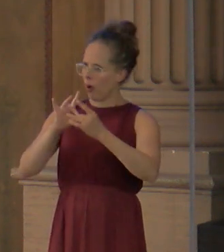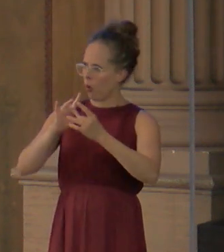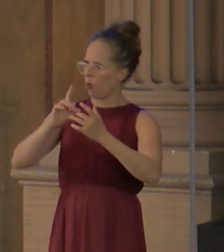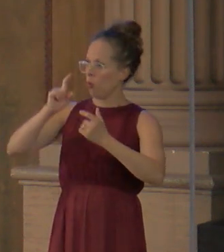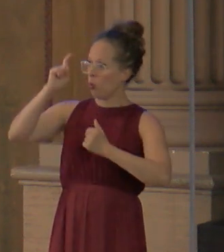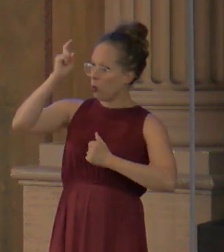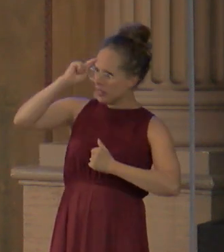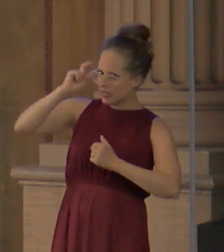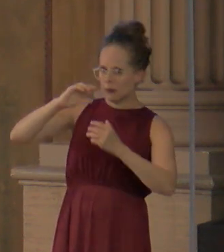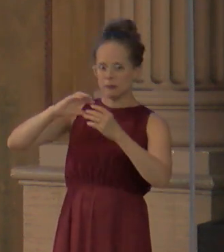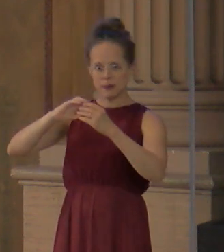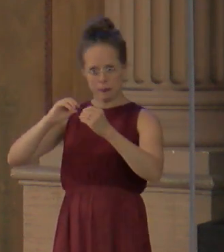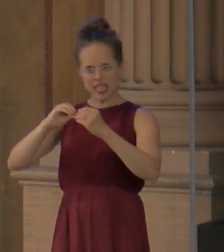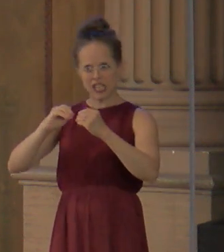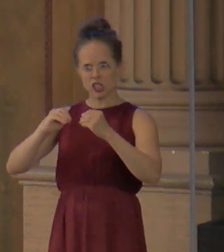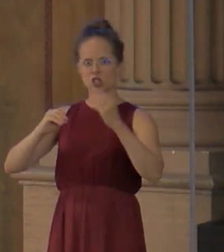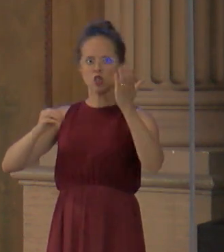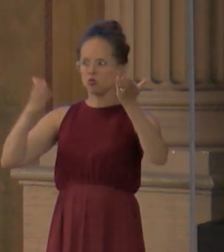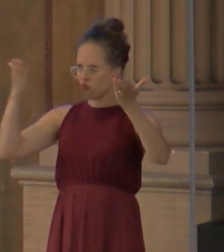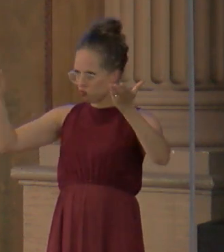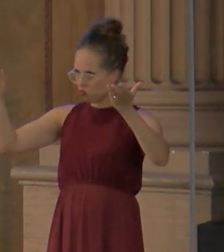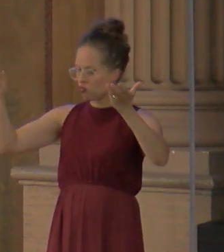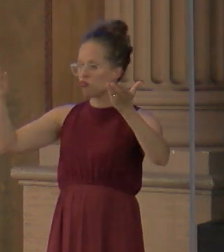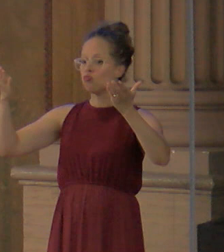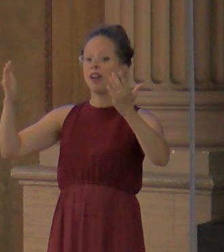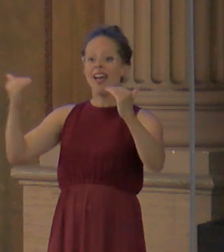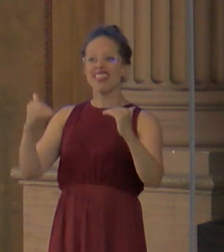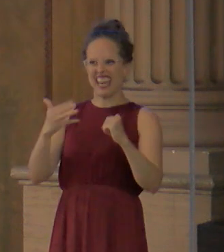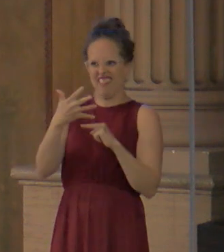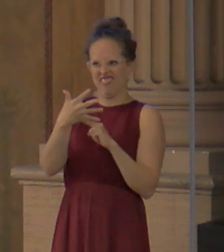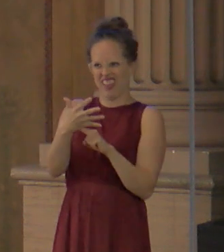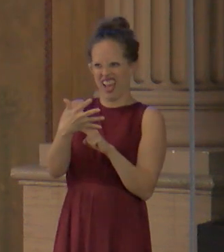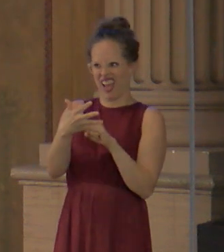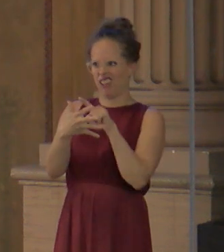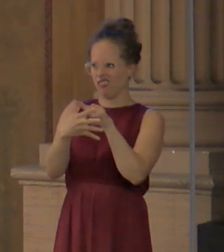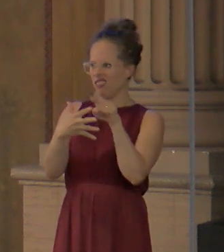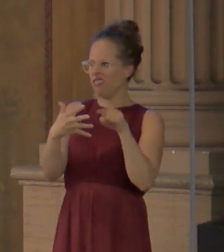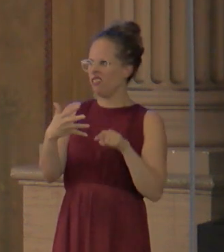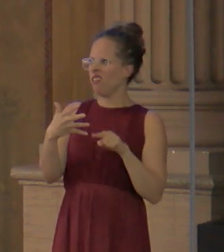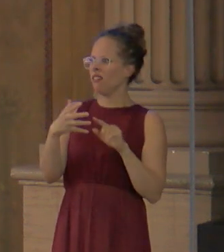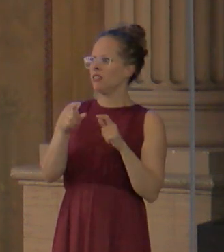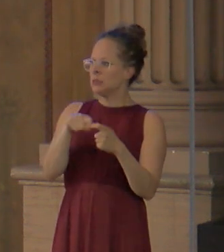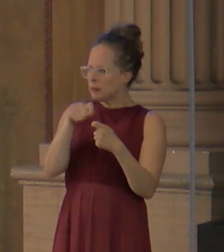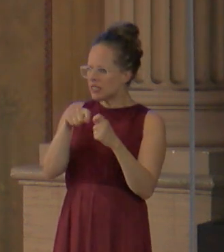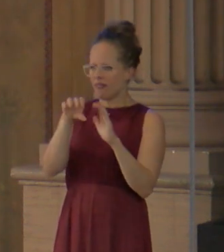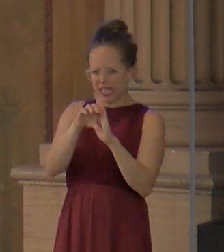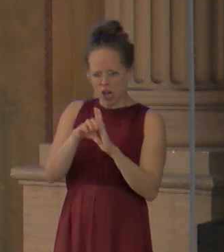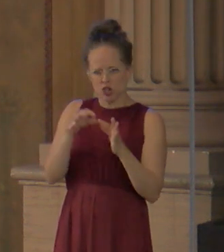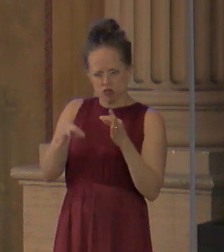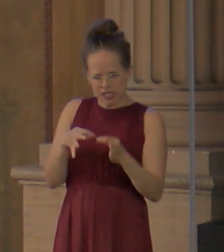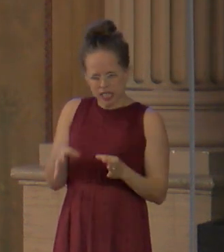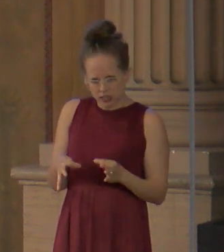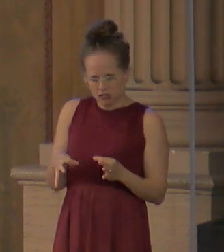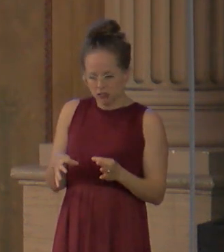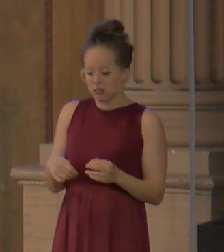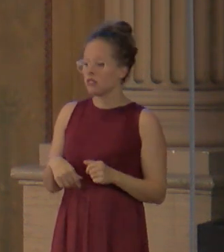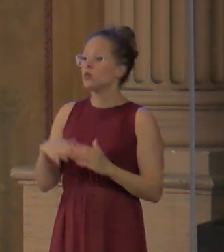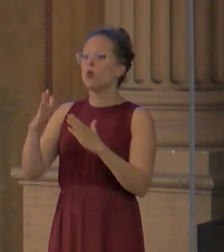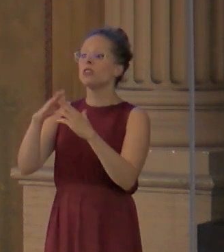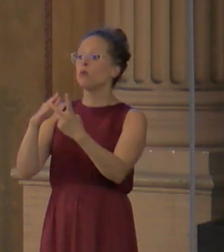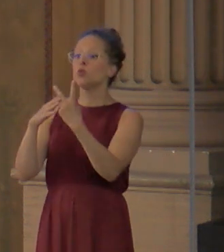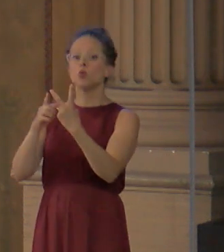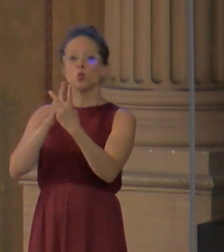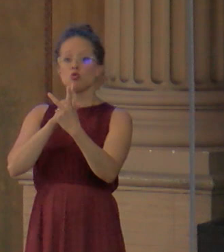that, let me give 5 specific characteristics of wise speech in Proverbs. Okay, so 2 big picture truths. Number 1, Proverbs